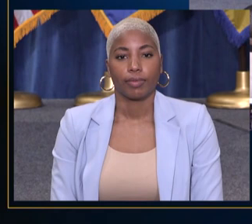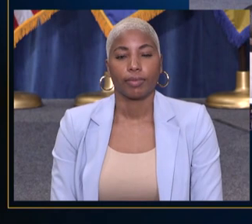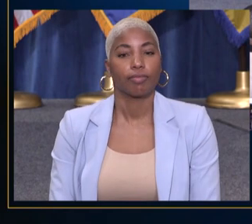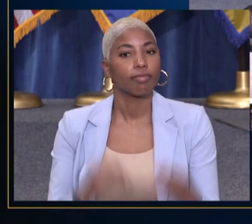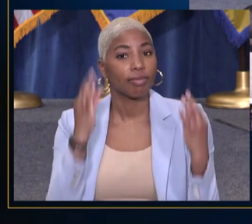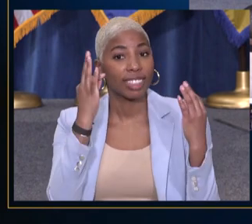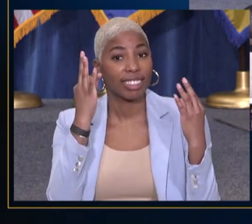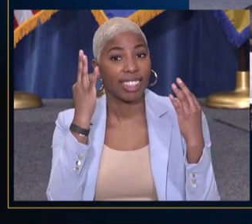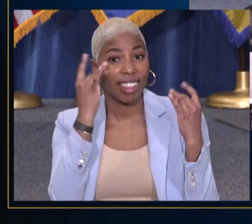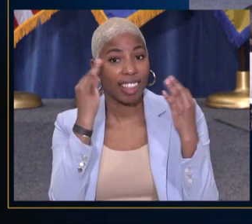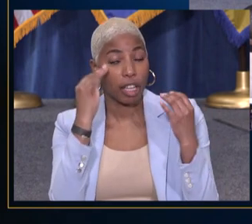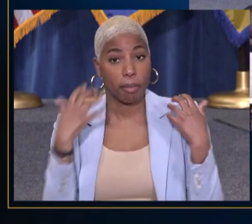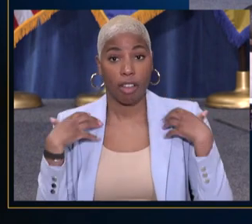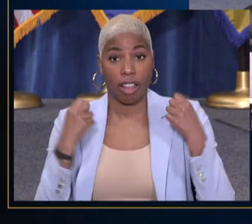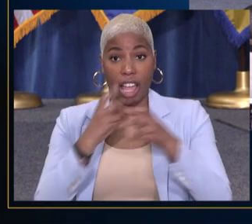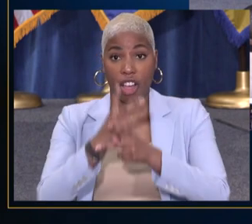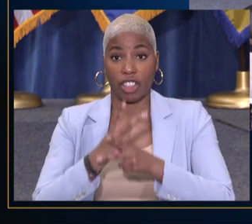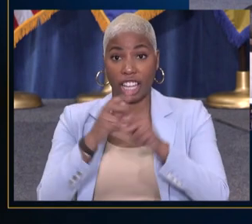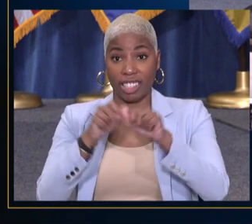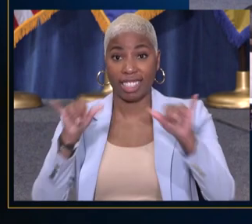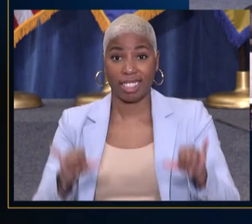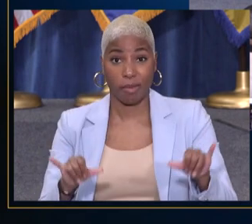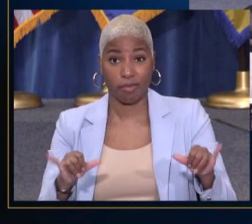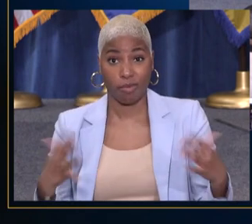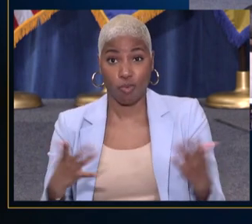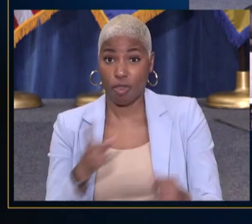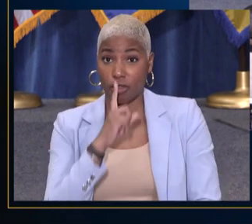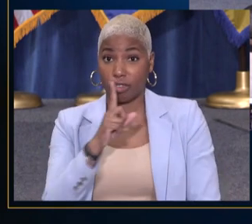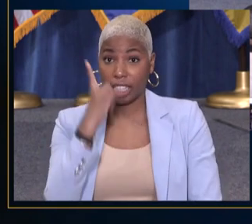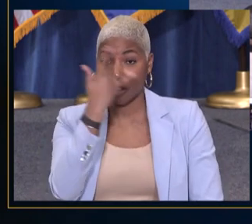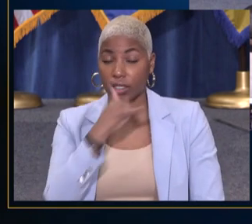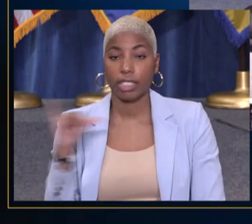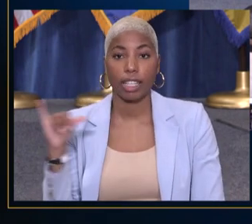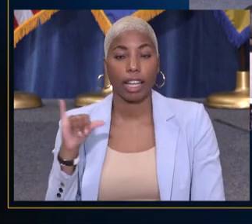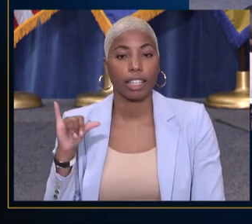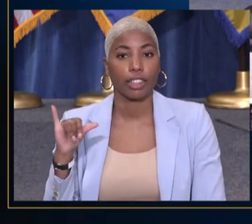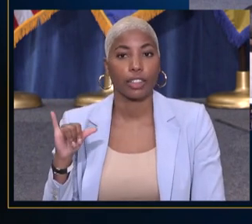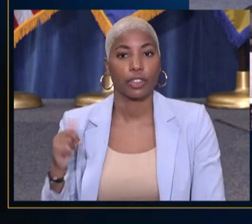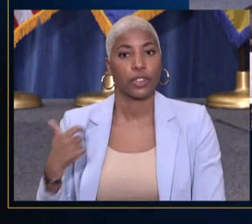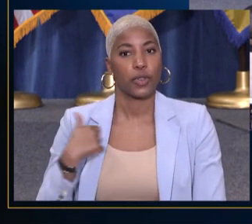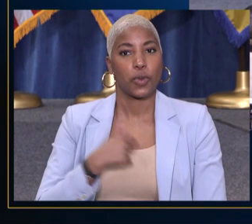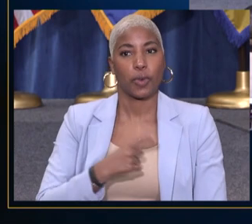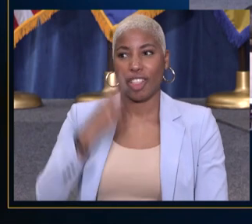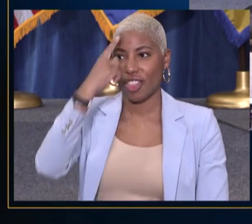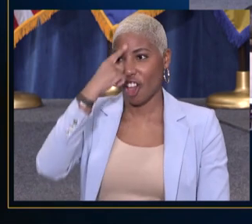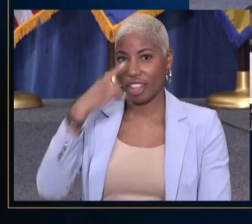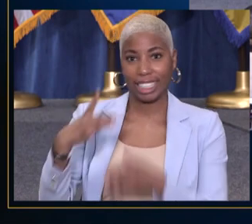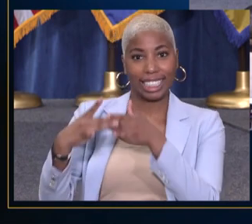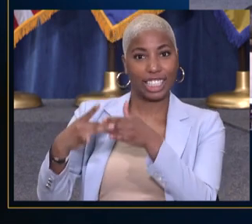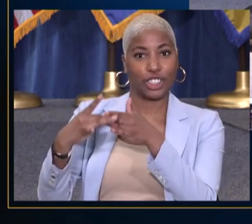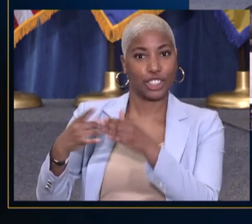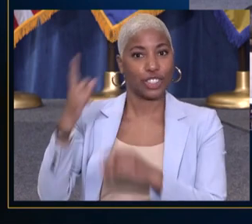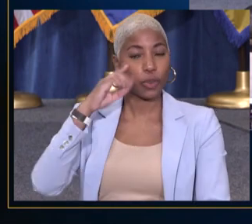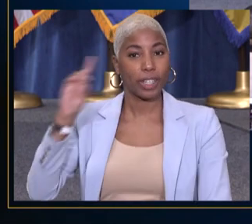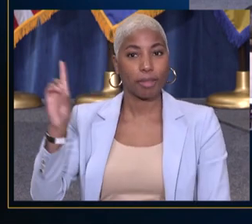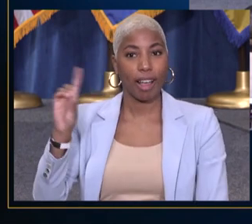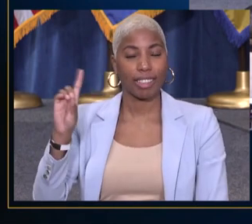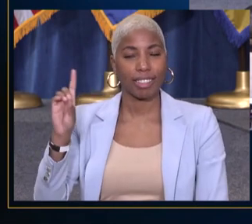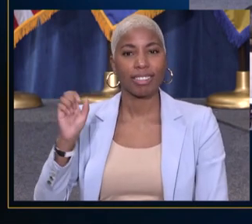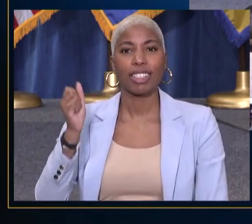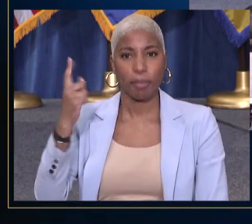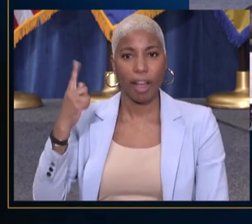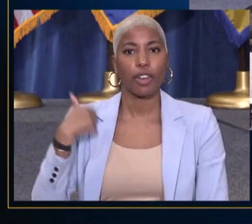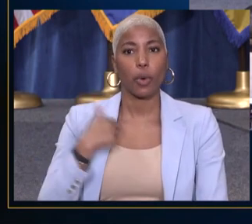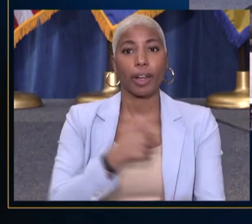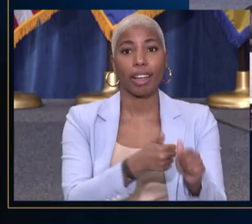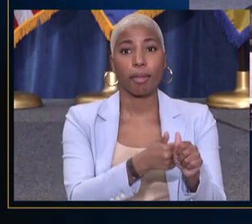The reality of the healthcare system in this country. We tout to be the leading democracy, but we are falling woefully